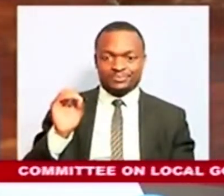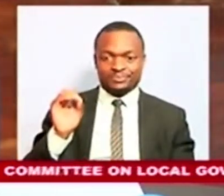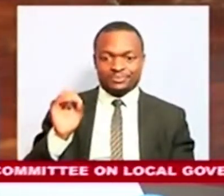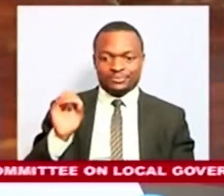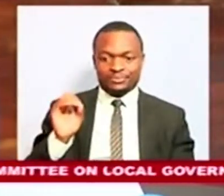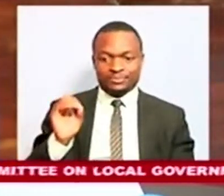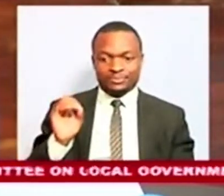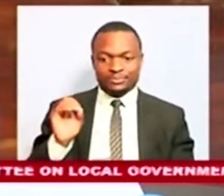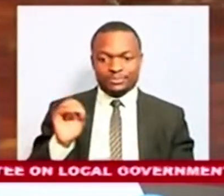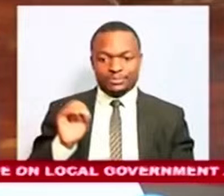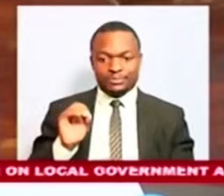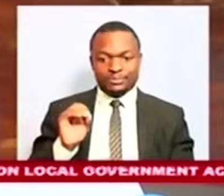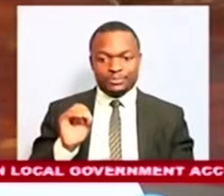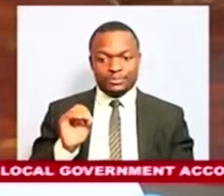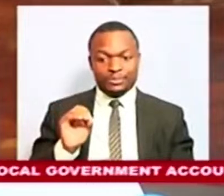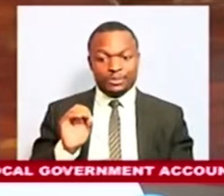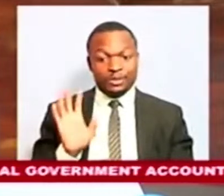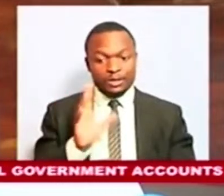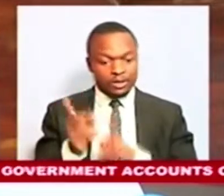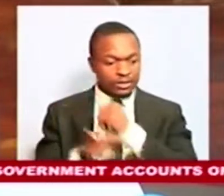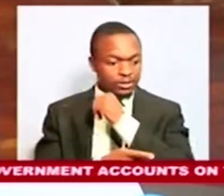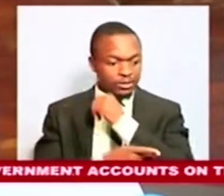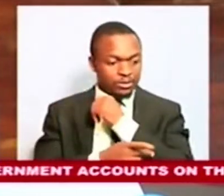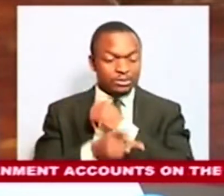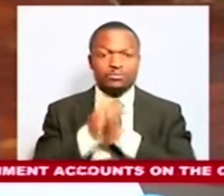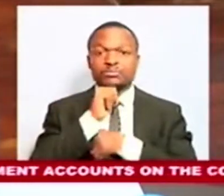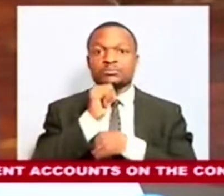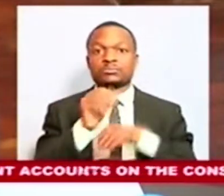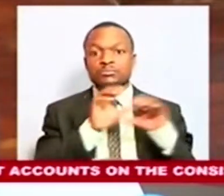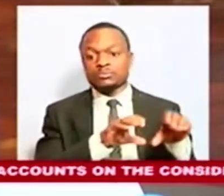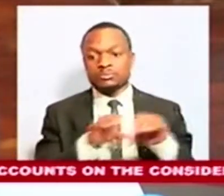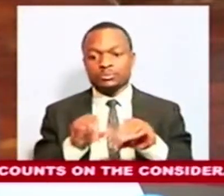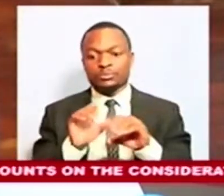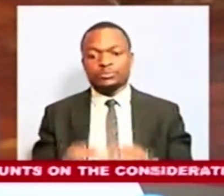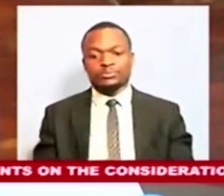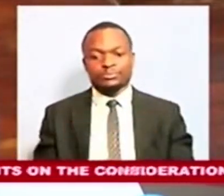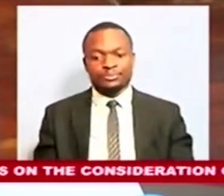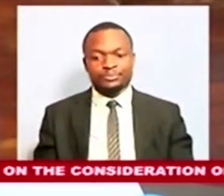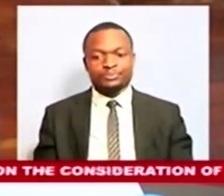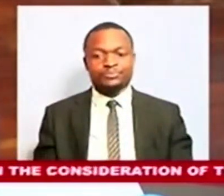and his or her department did not do?